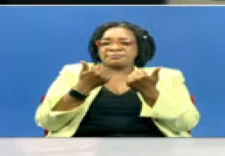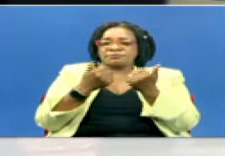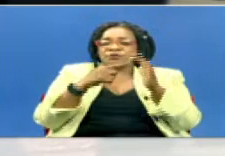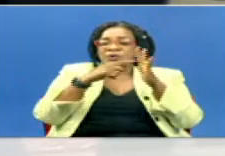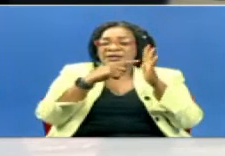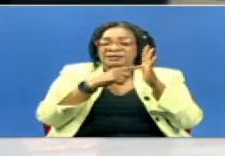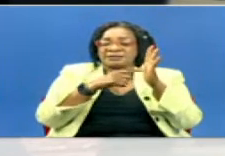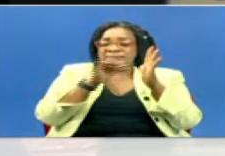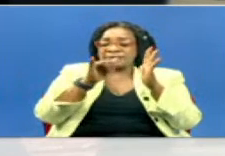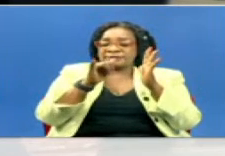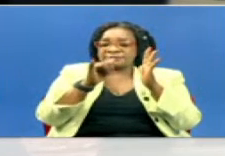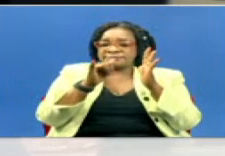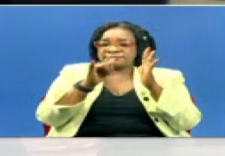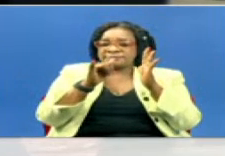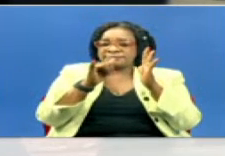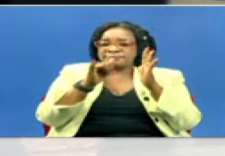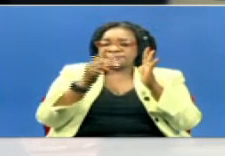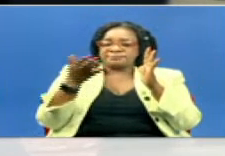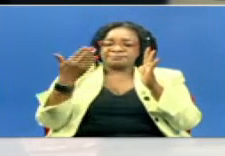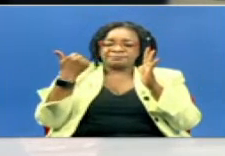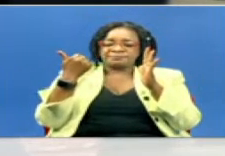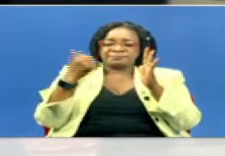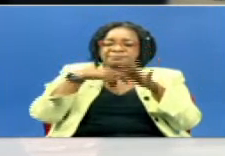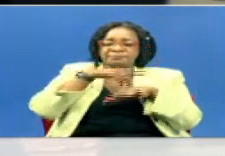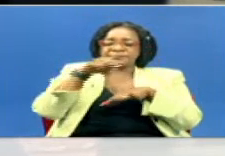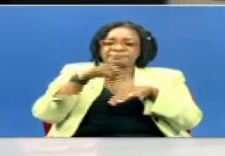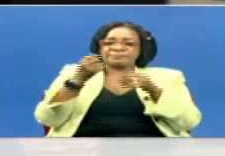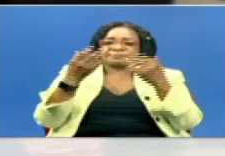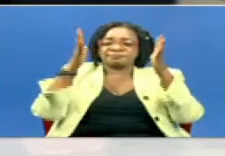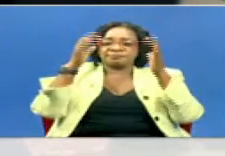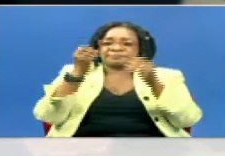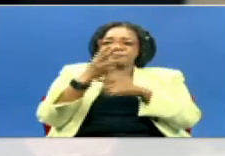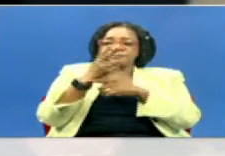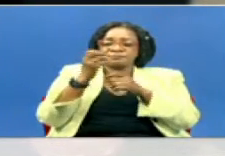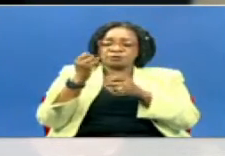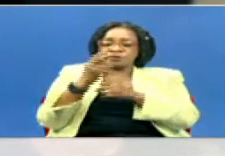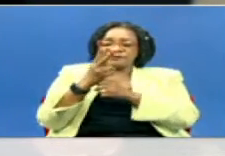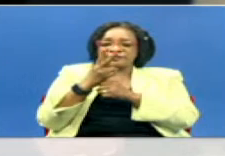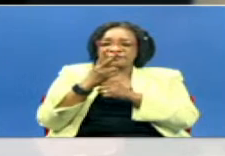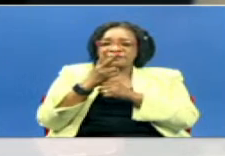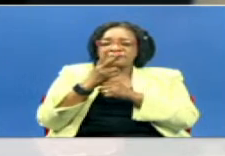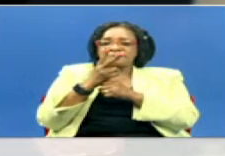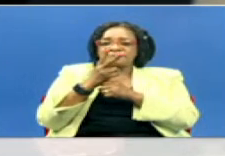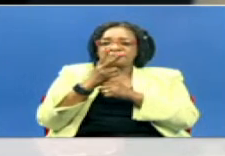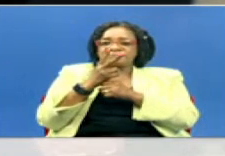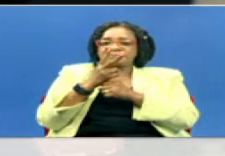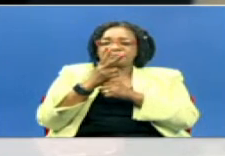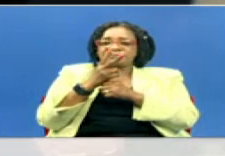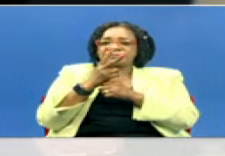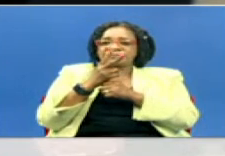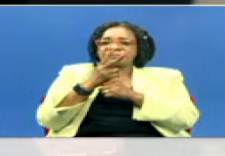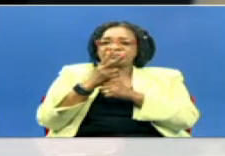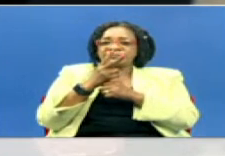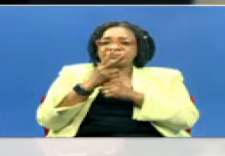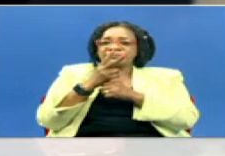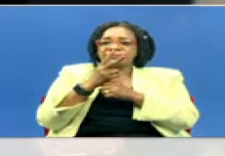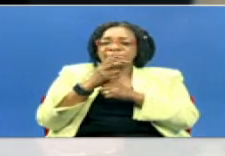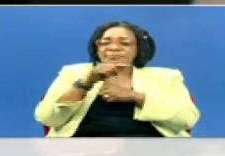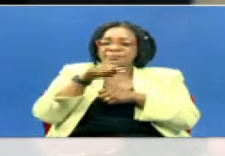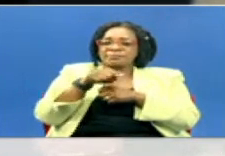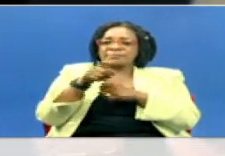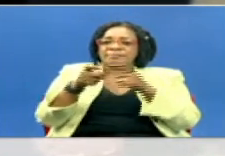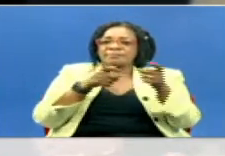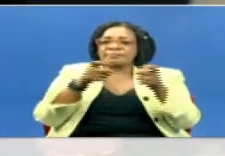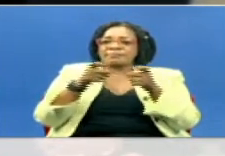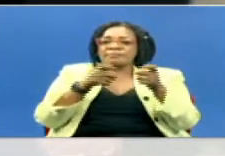point, the last national celebrations, December 12th, mm-hmm. I'm told this administration had to